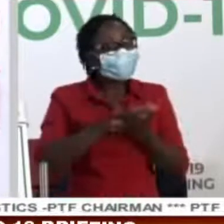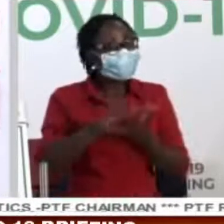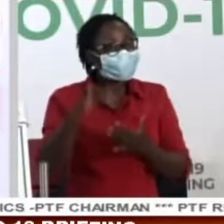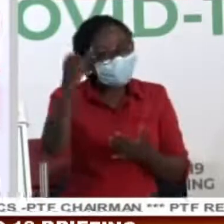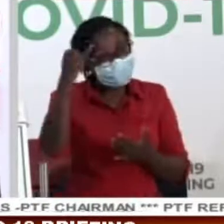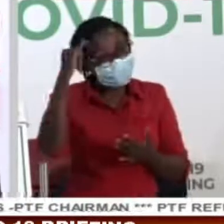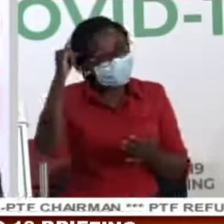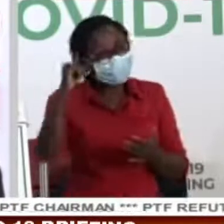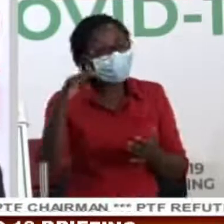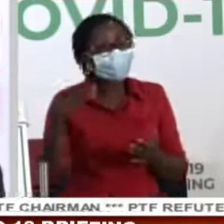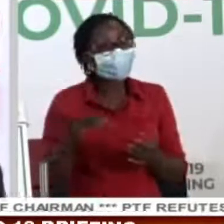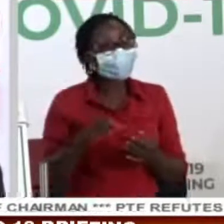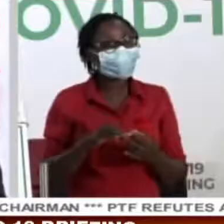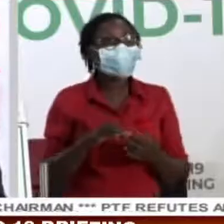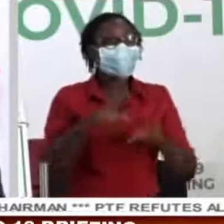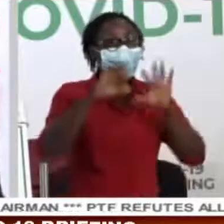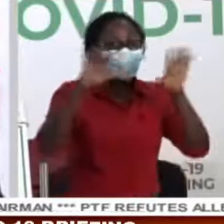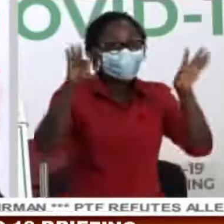transmission in the communities.